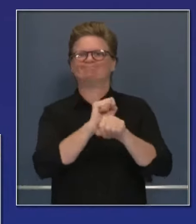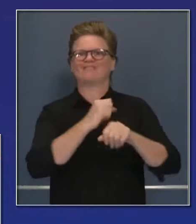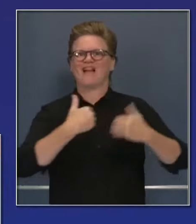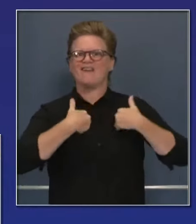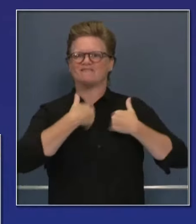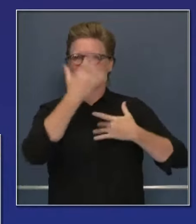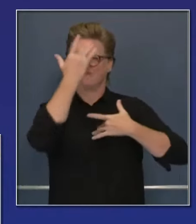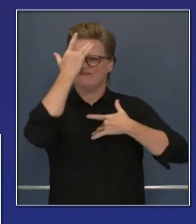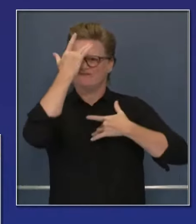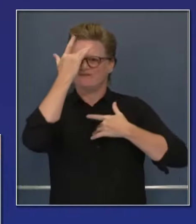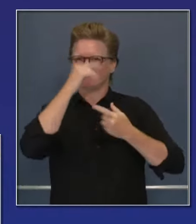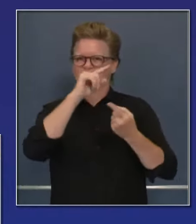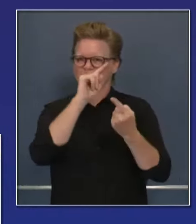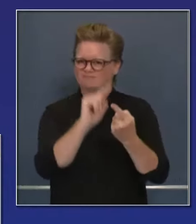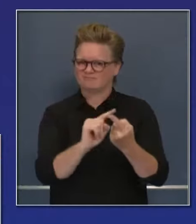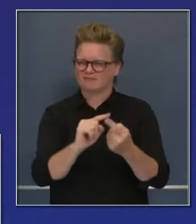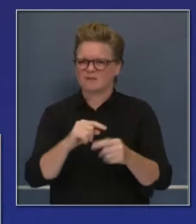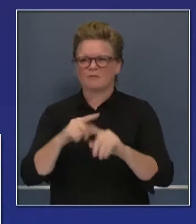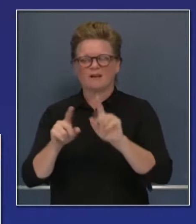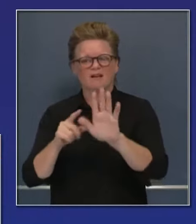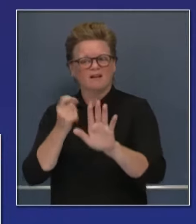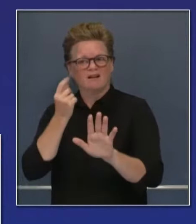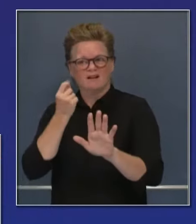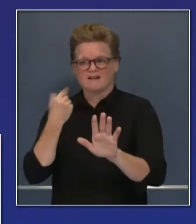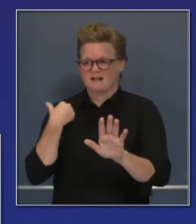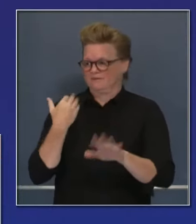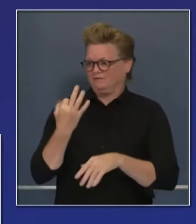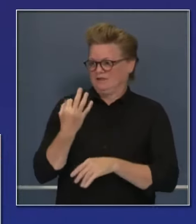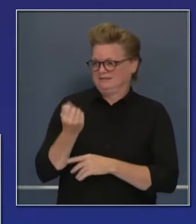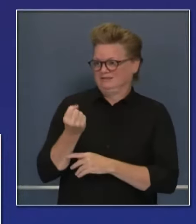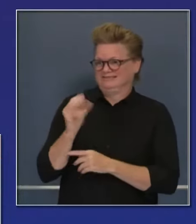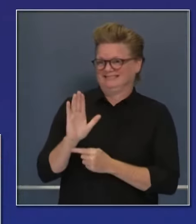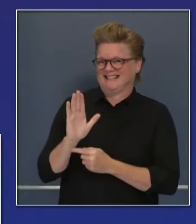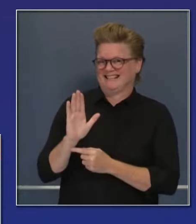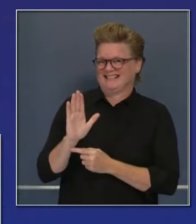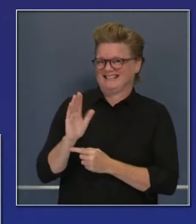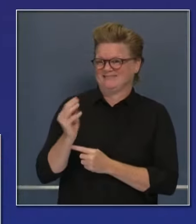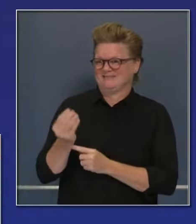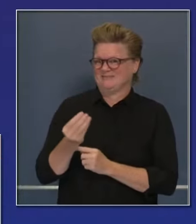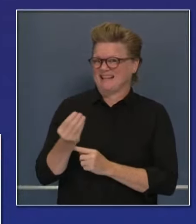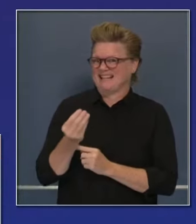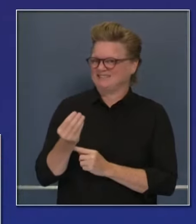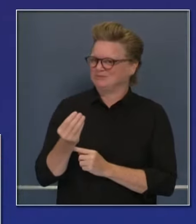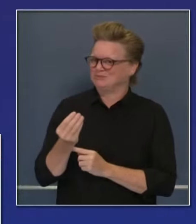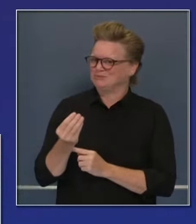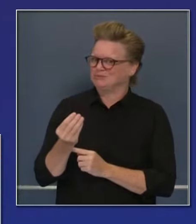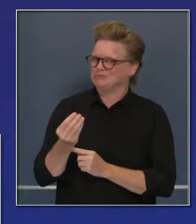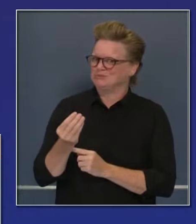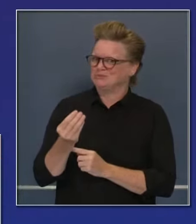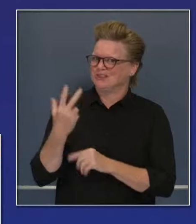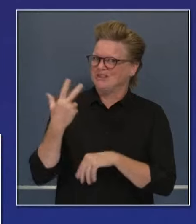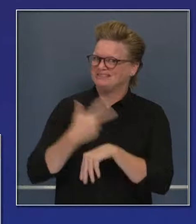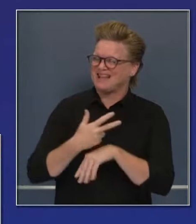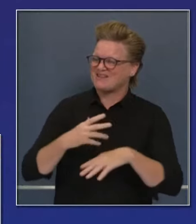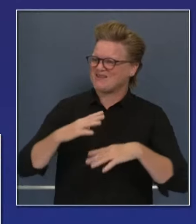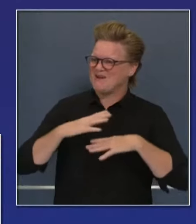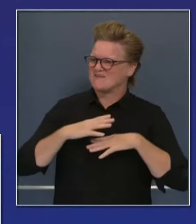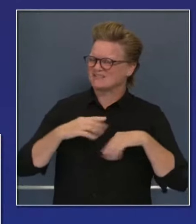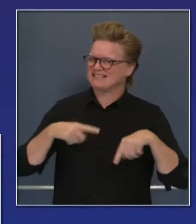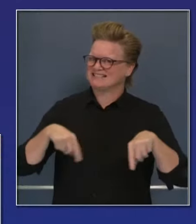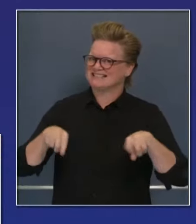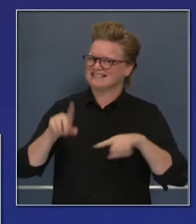consideration. 3-day holiday weekends have not been advantageous in terms of the mitigation of the